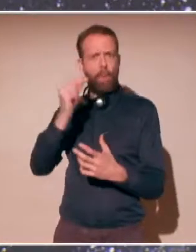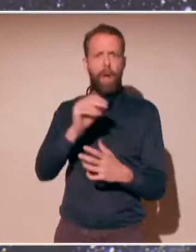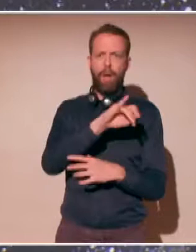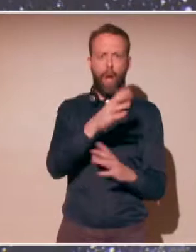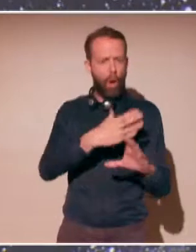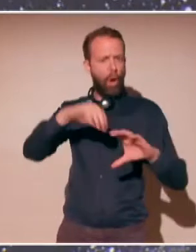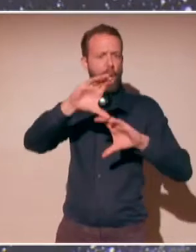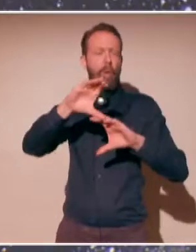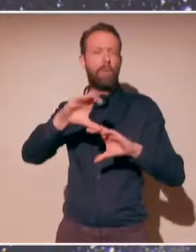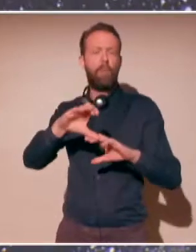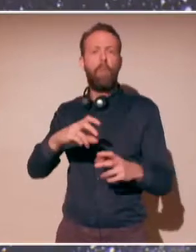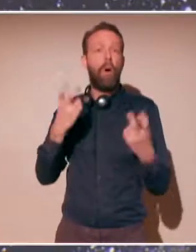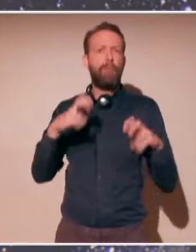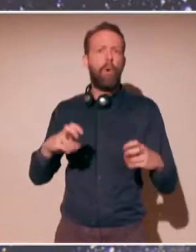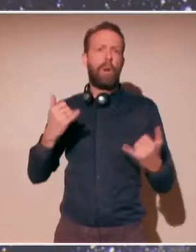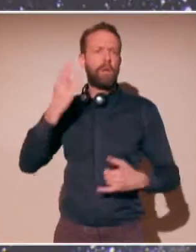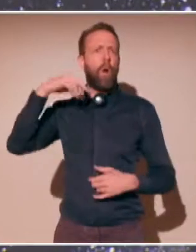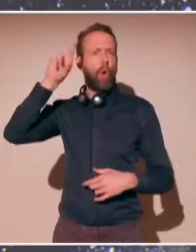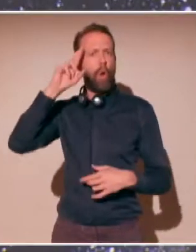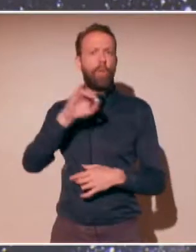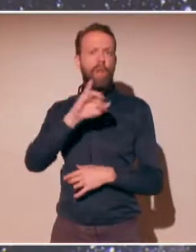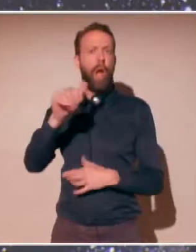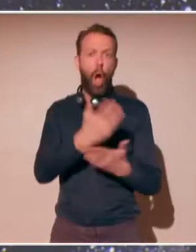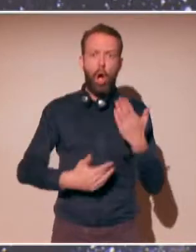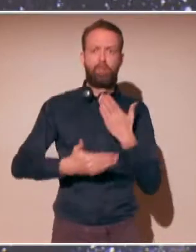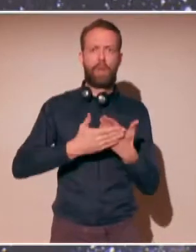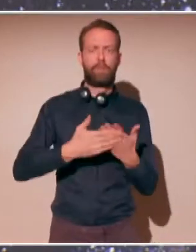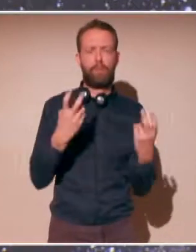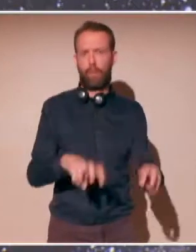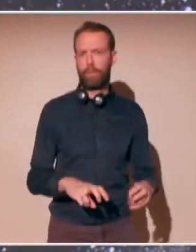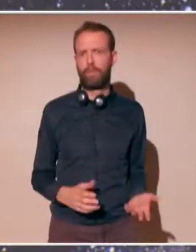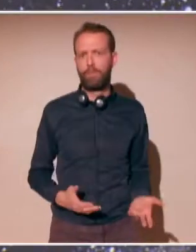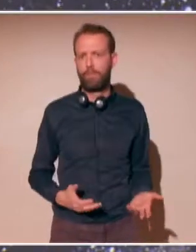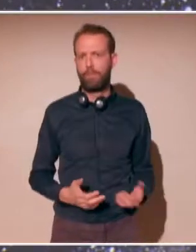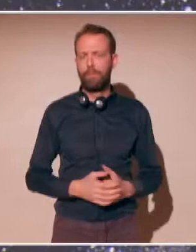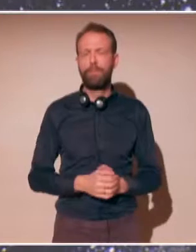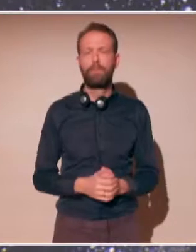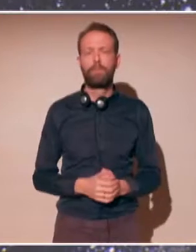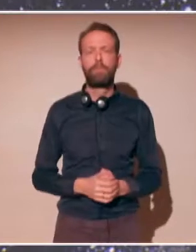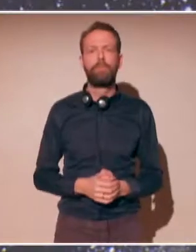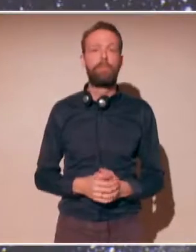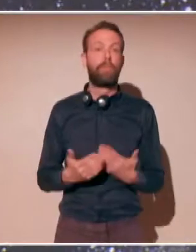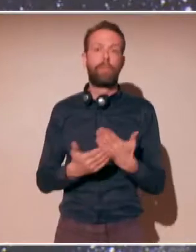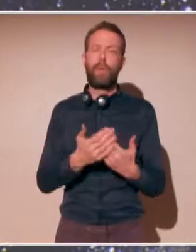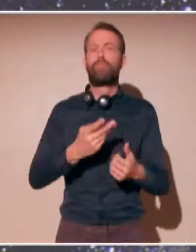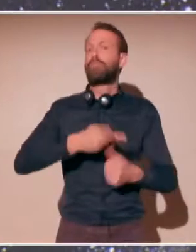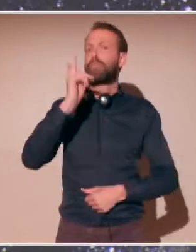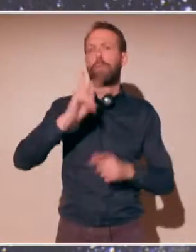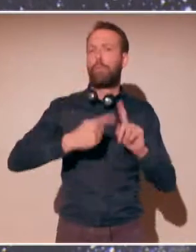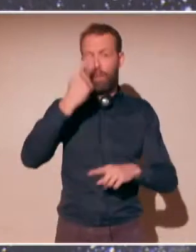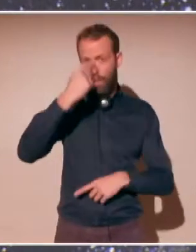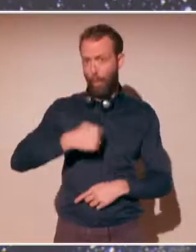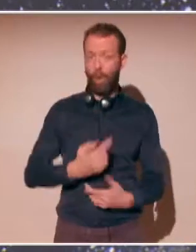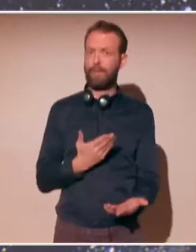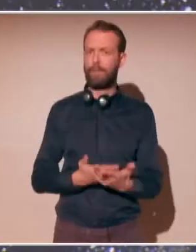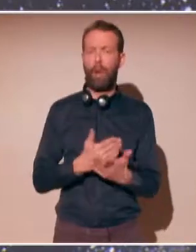that AI comes to complement the human mind. We don't want artificial intelligence to replace the human